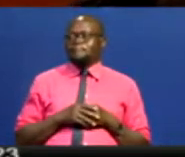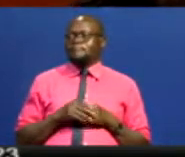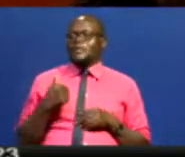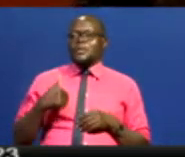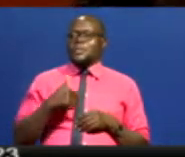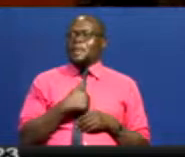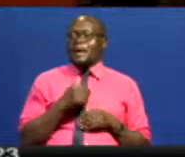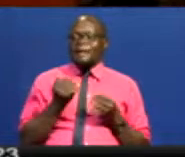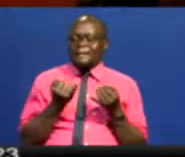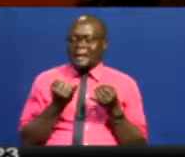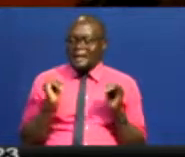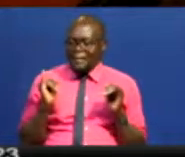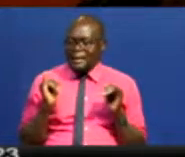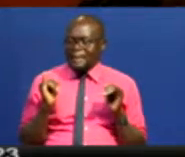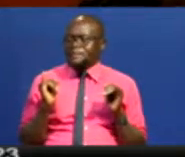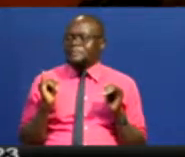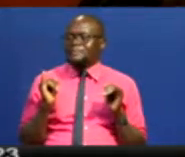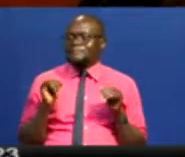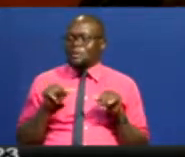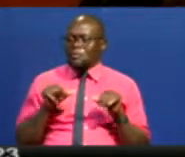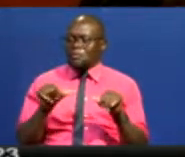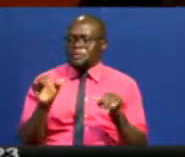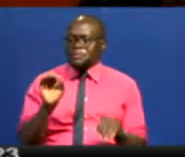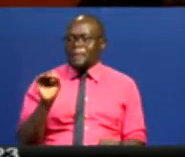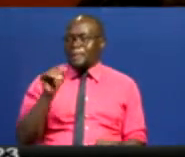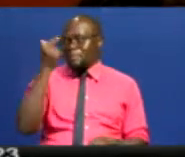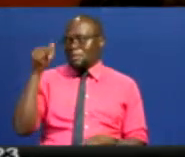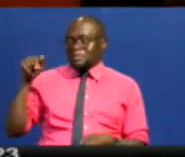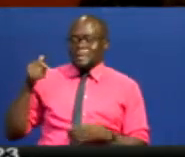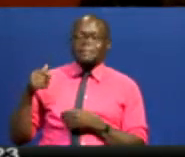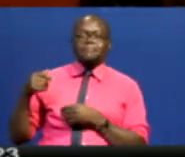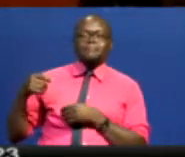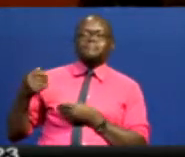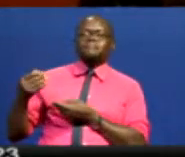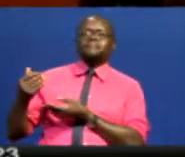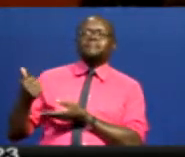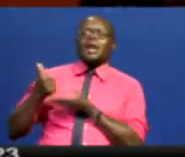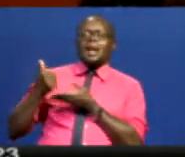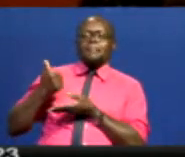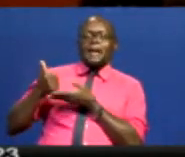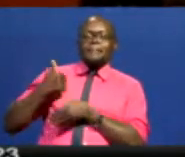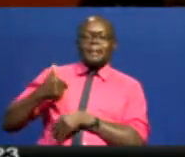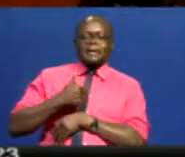the independence that we have as a country. So really,